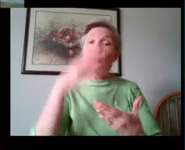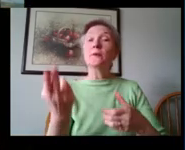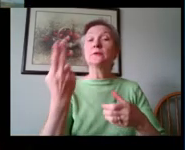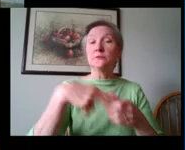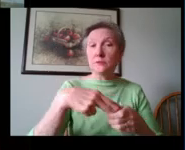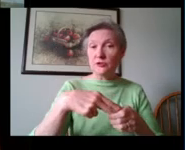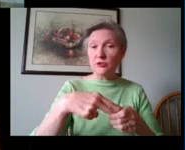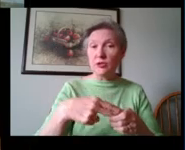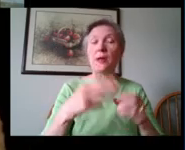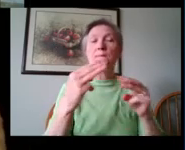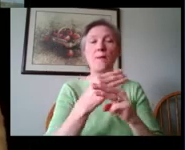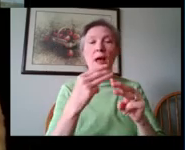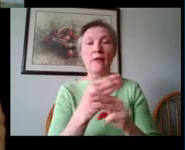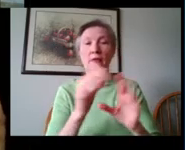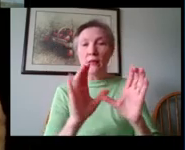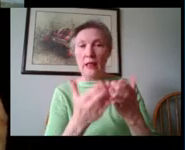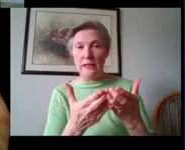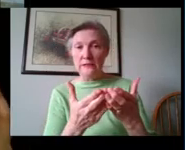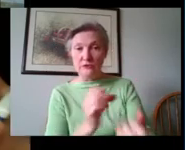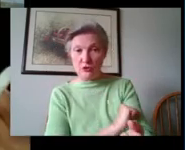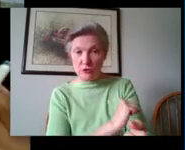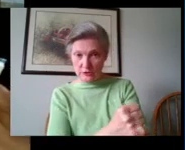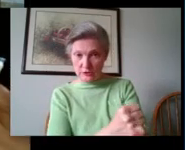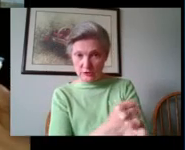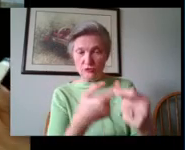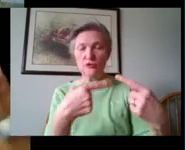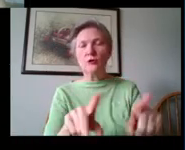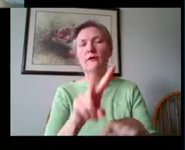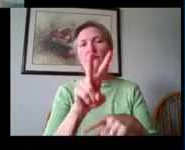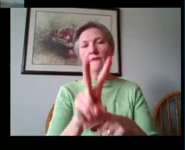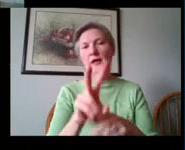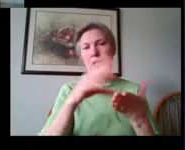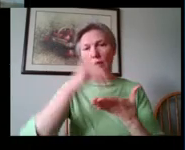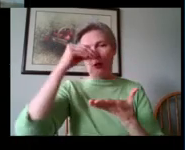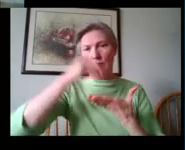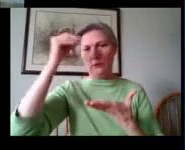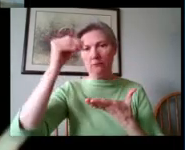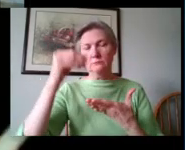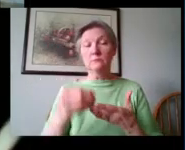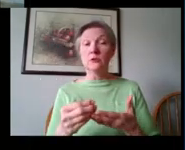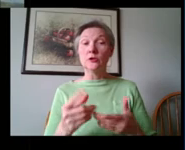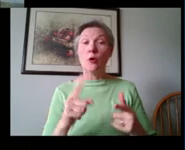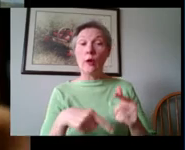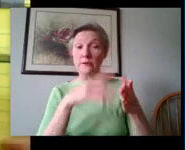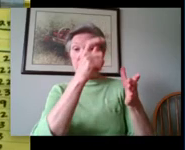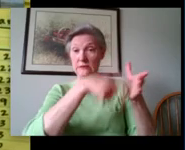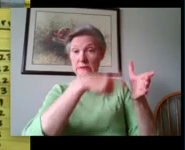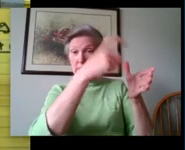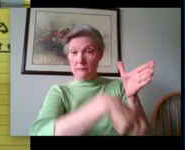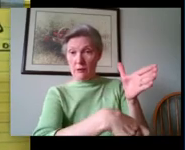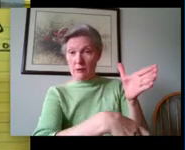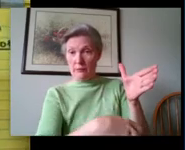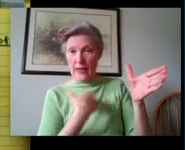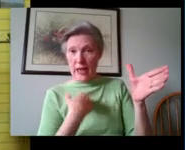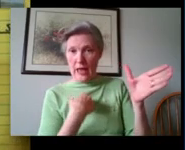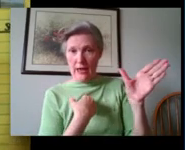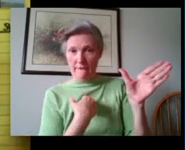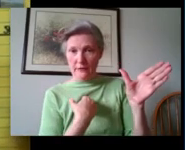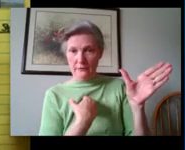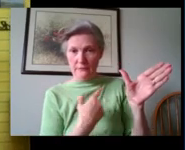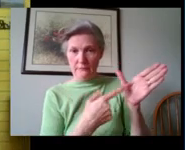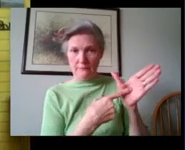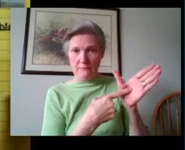V-learning. All right, so now what I'm going to do is I'm going to take this table that I've got, and I'm going to kind of put it right over here